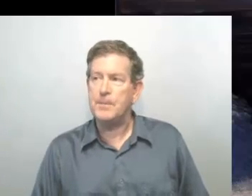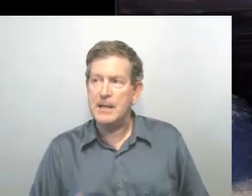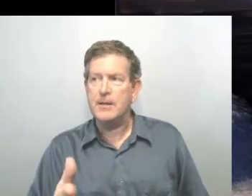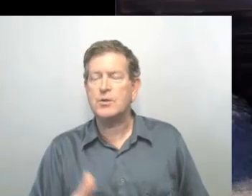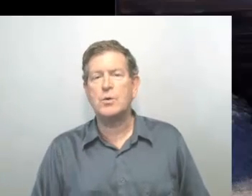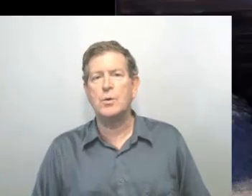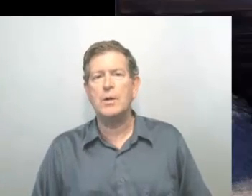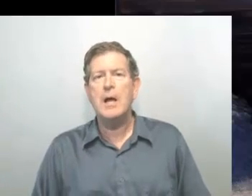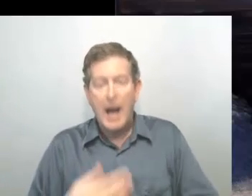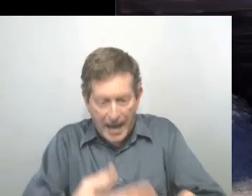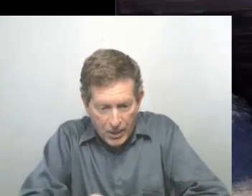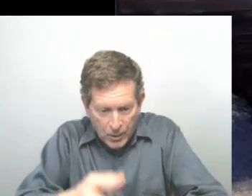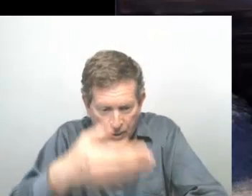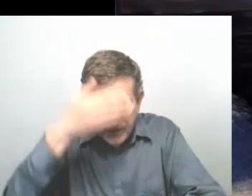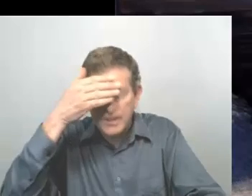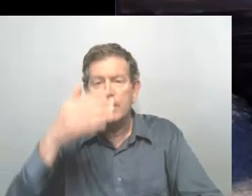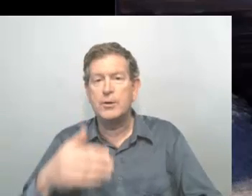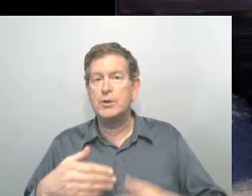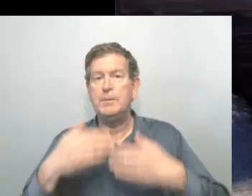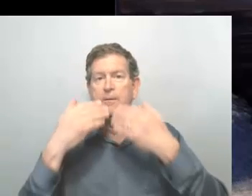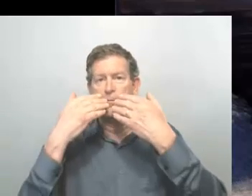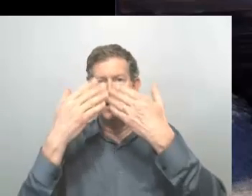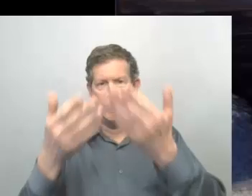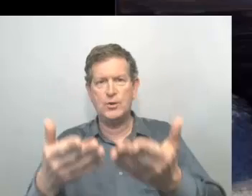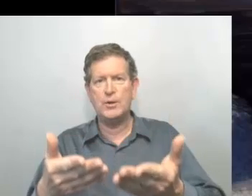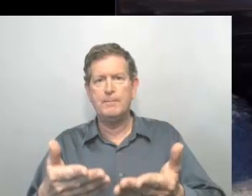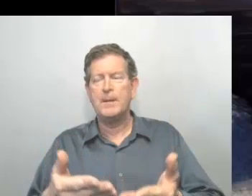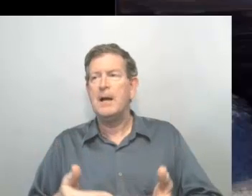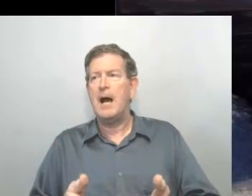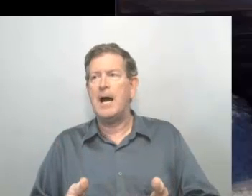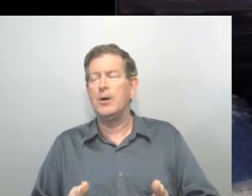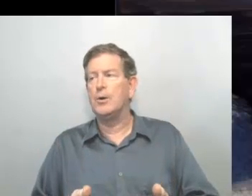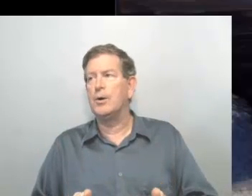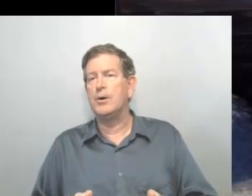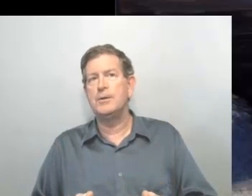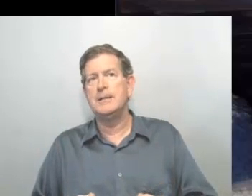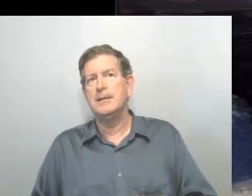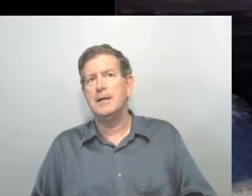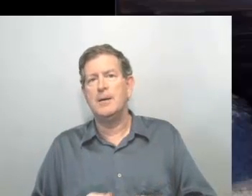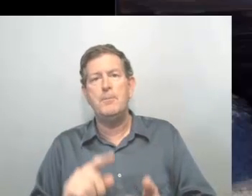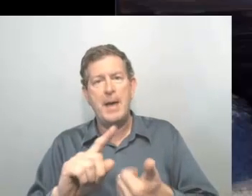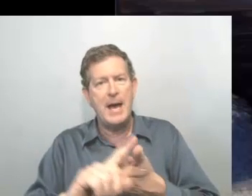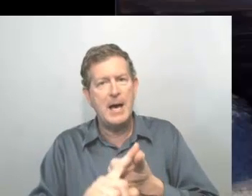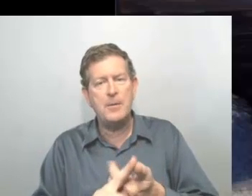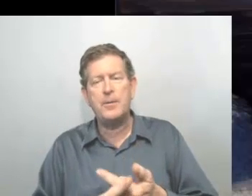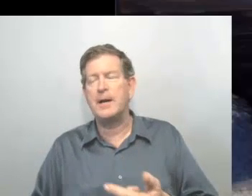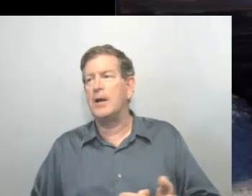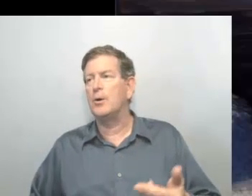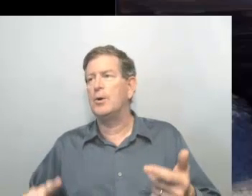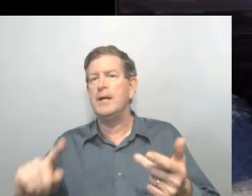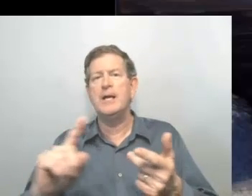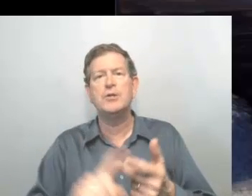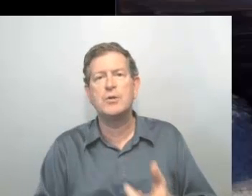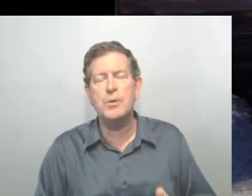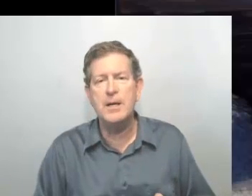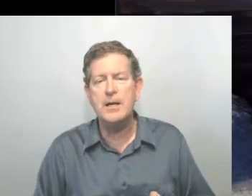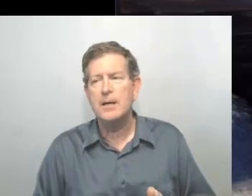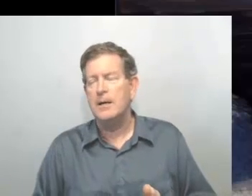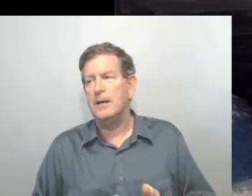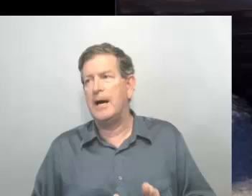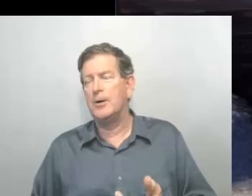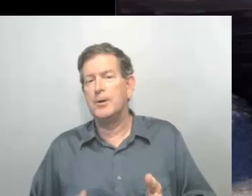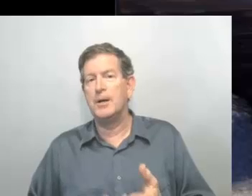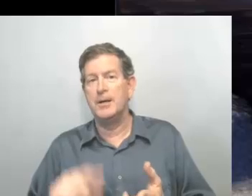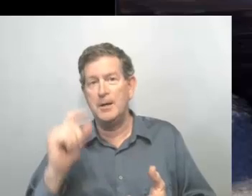And in this school, I learn to speak French. I learn math, and I learn